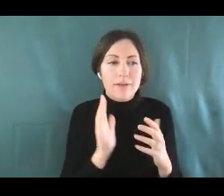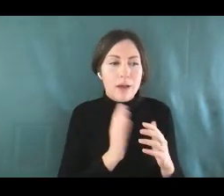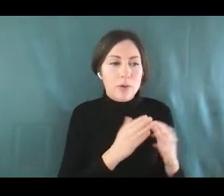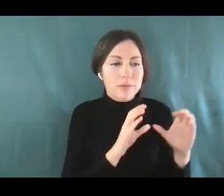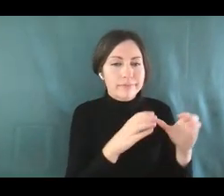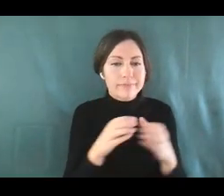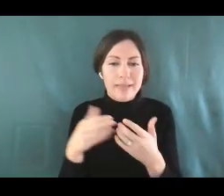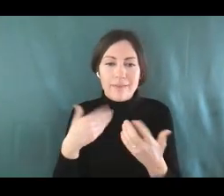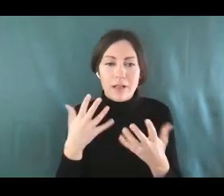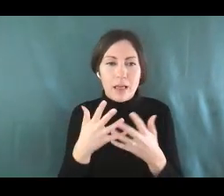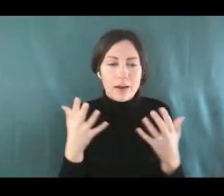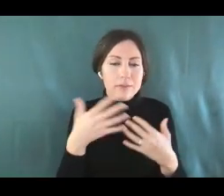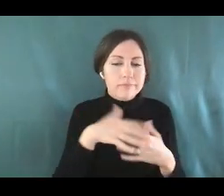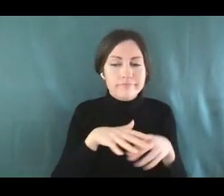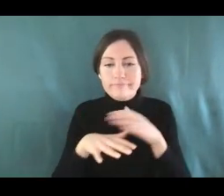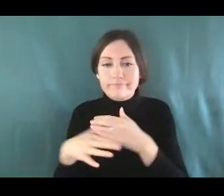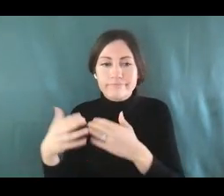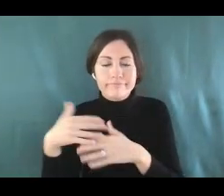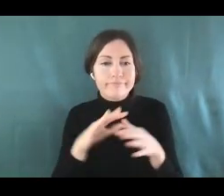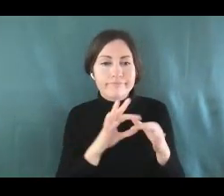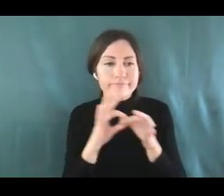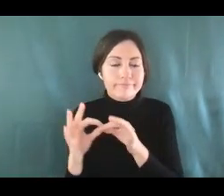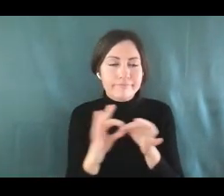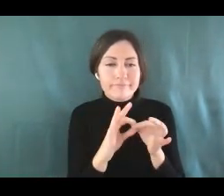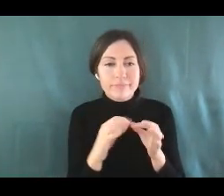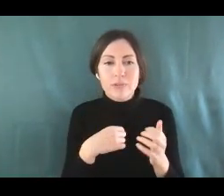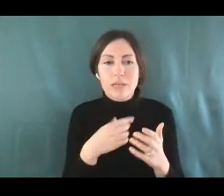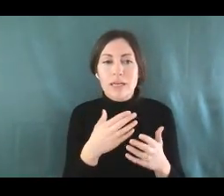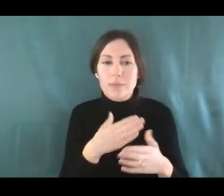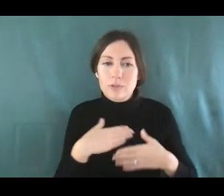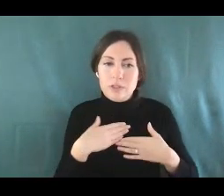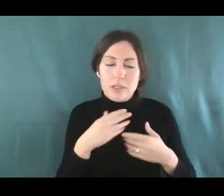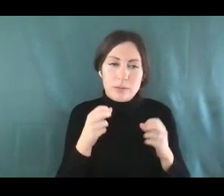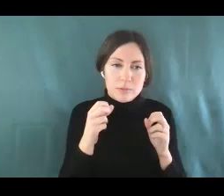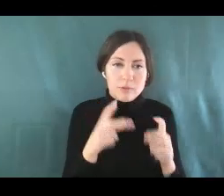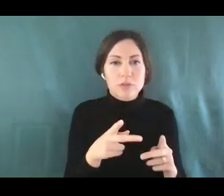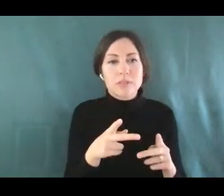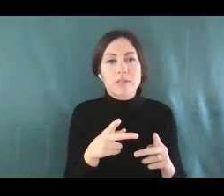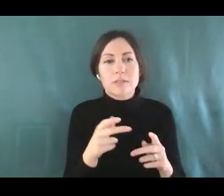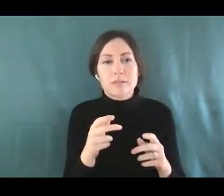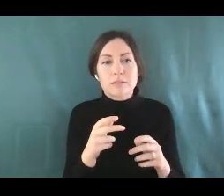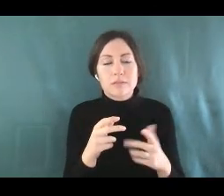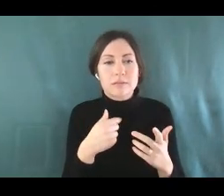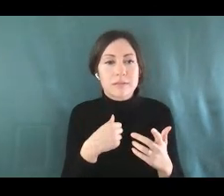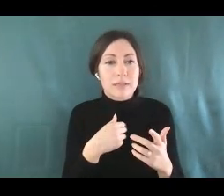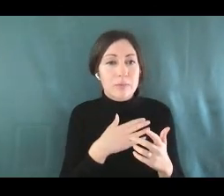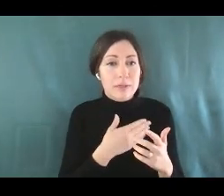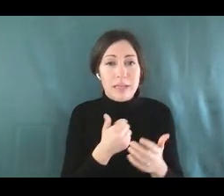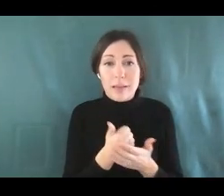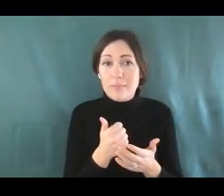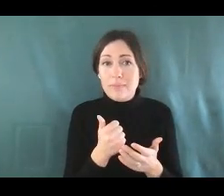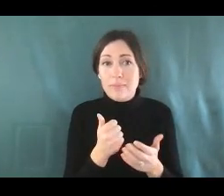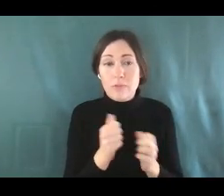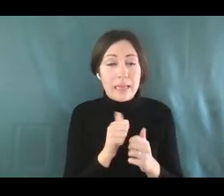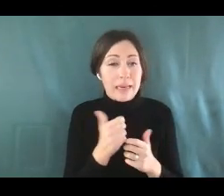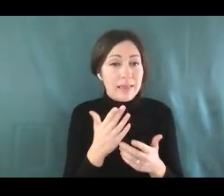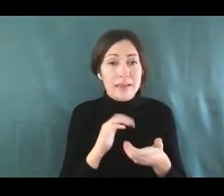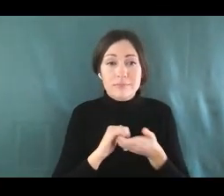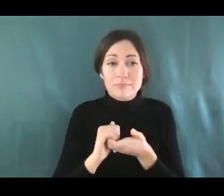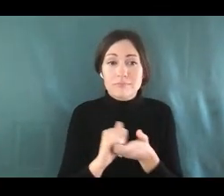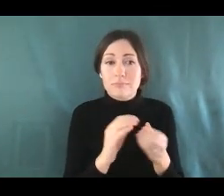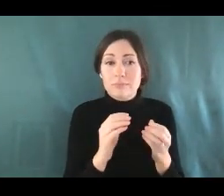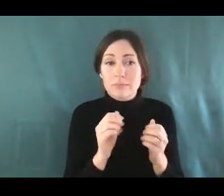many touch points, and appreciate the opportunity and anything I can do to help you or opportunities to collaborate further. Look forward to